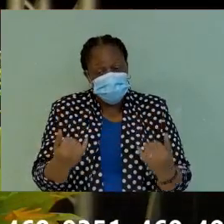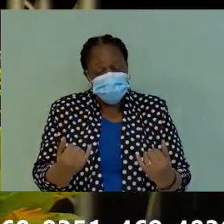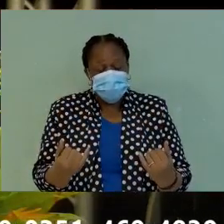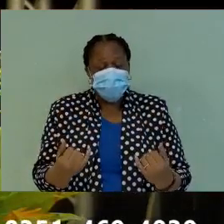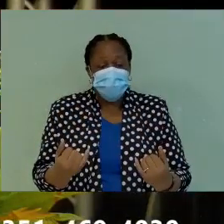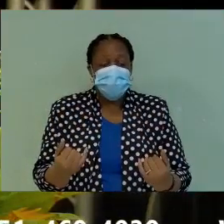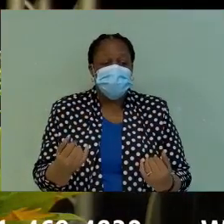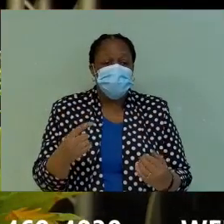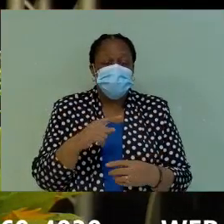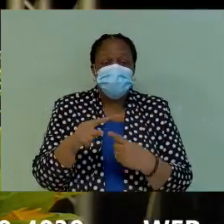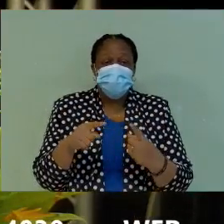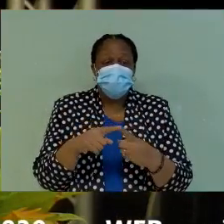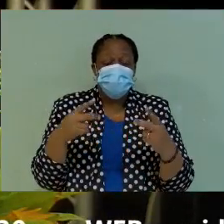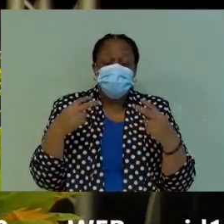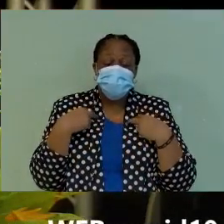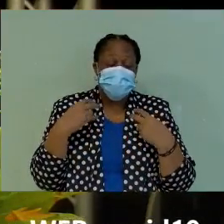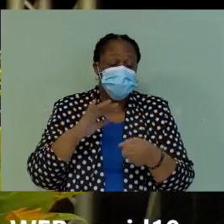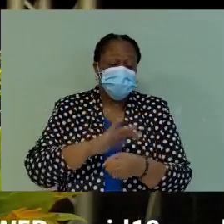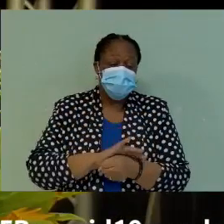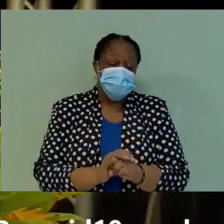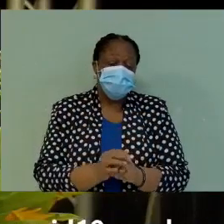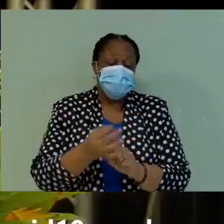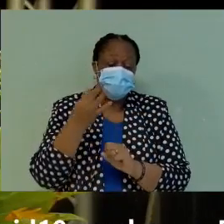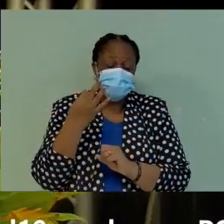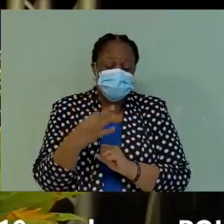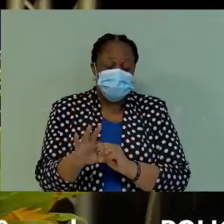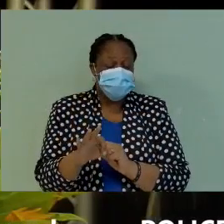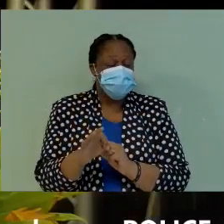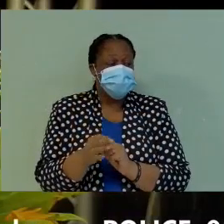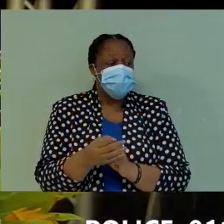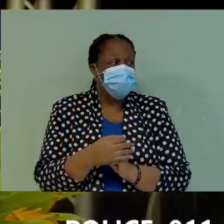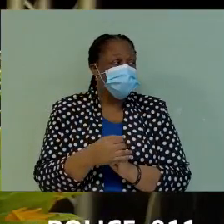worldwide with the COVID-19 pandemic,